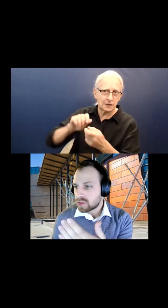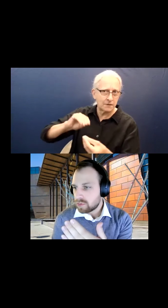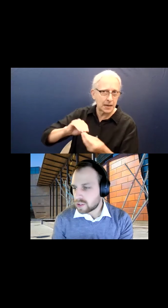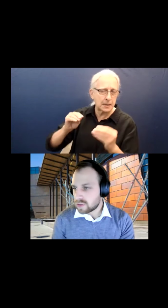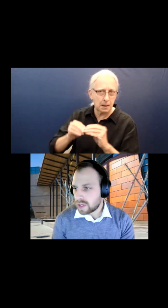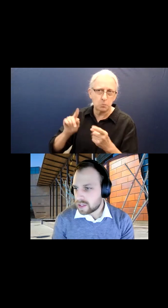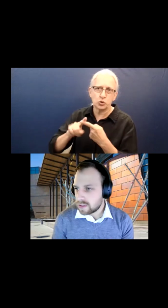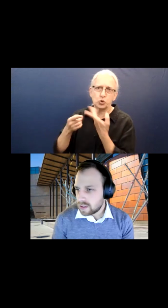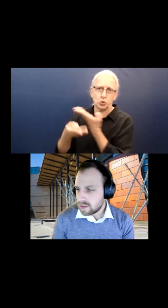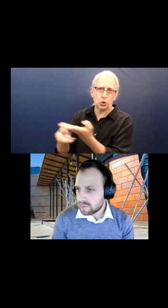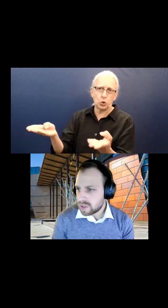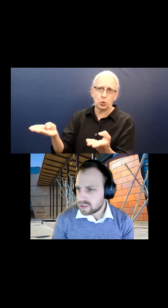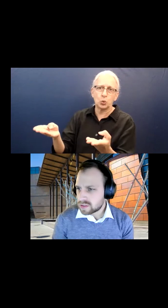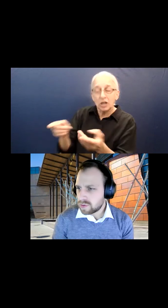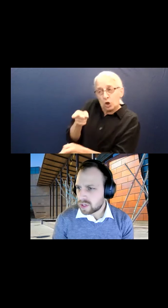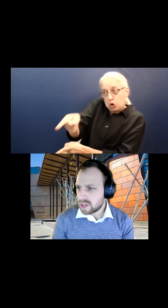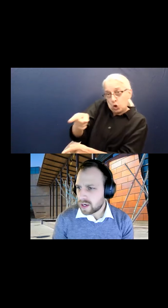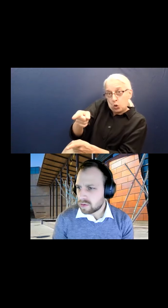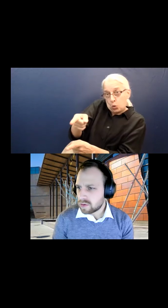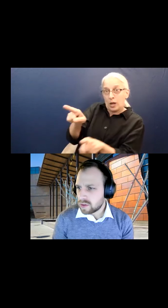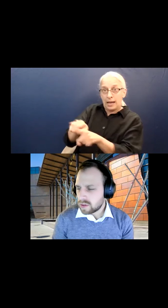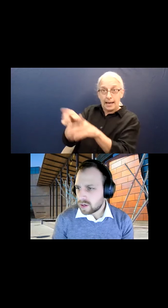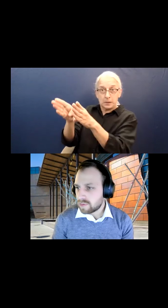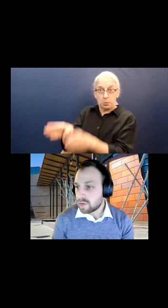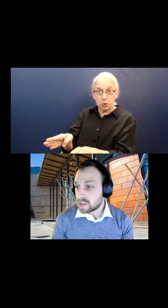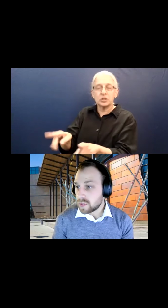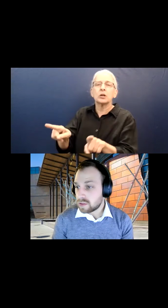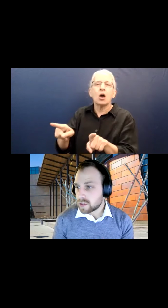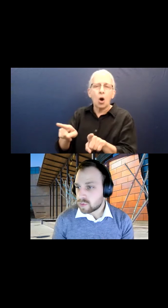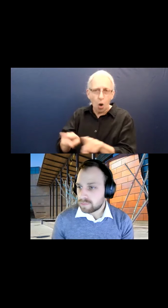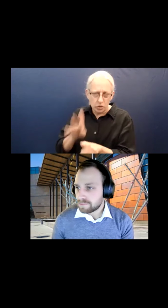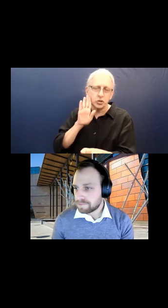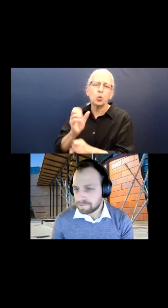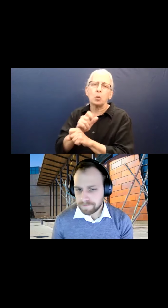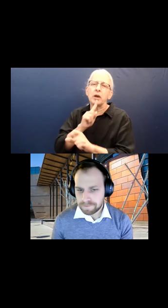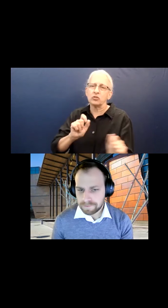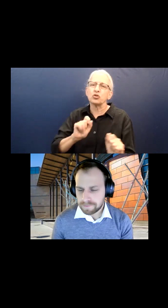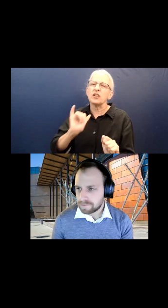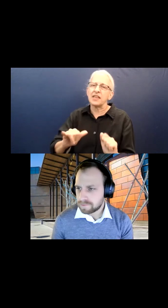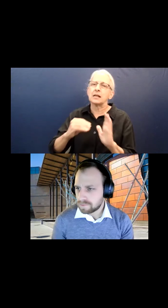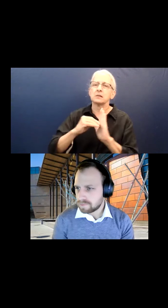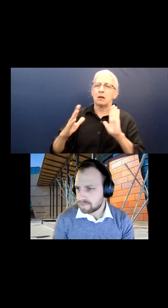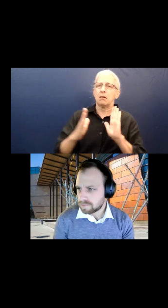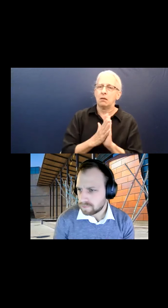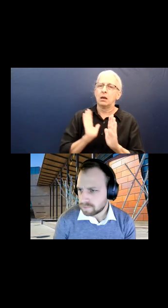we also can make sure that information is communicated out following this meeting as well.